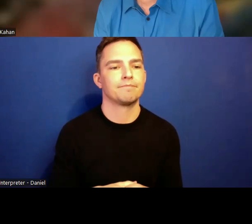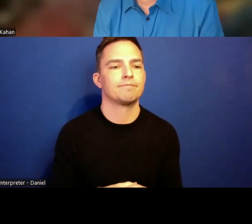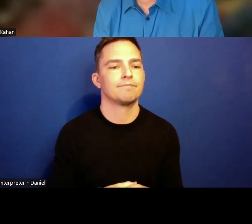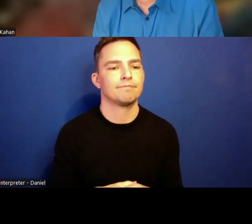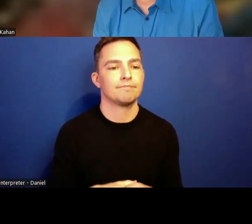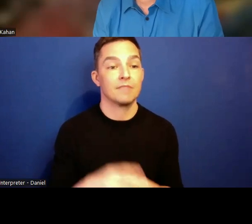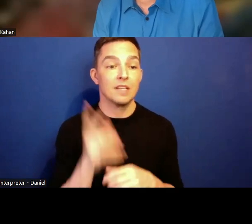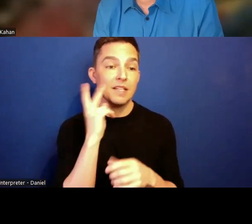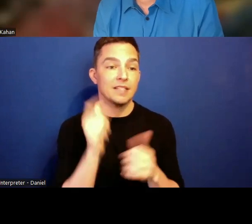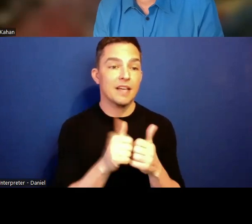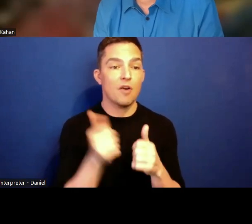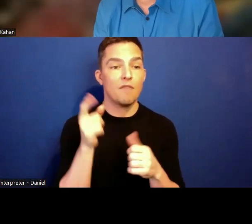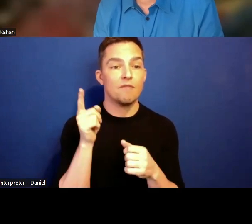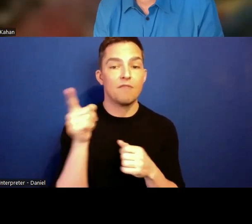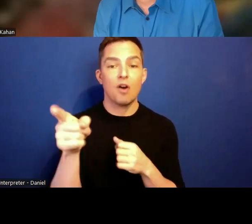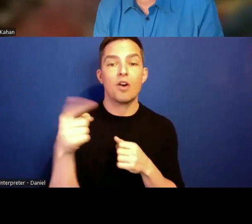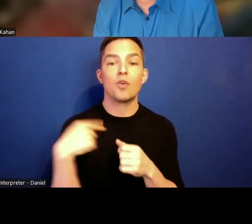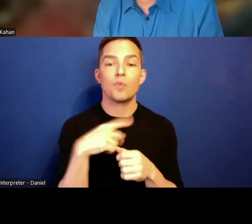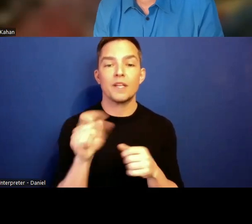Let's see how far we can go.